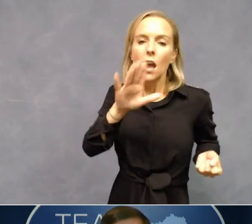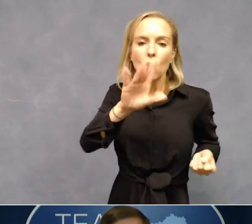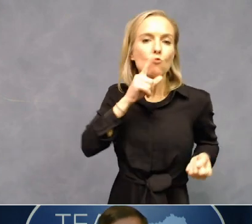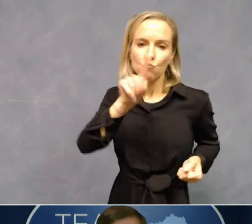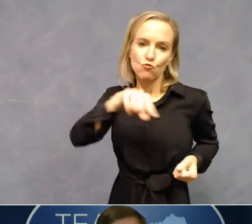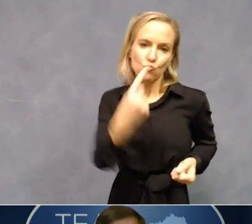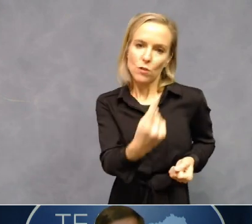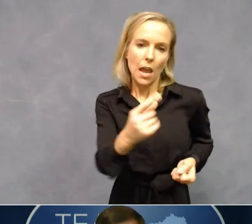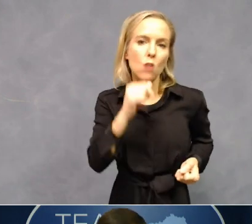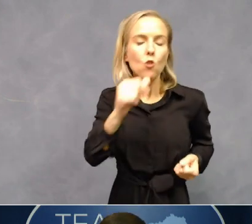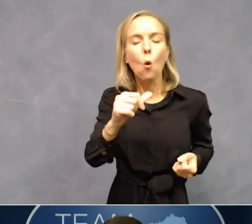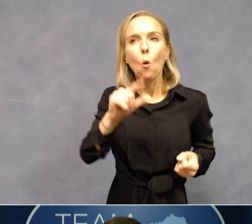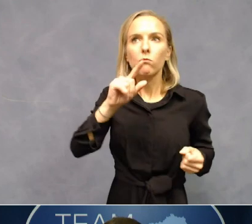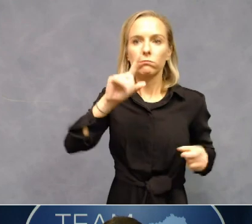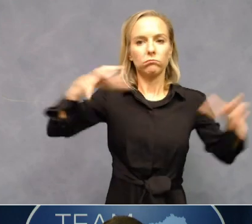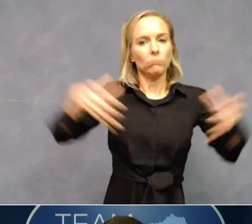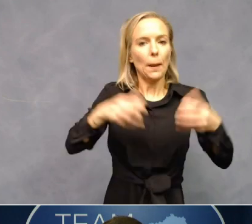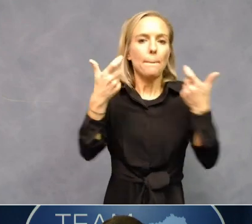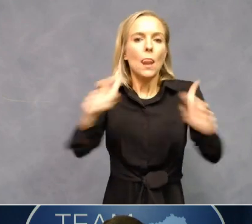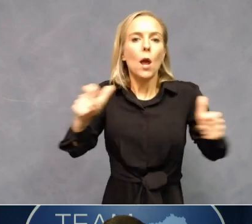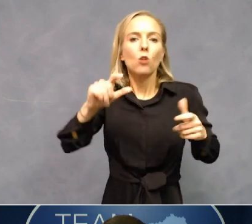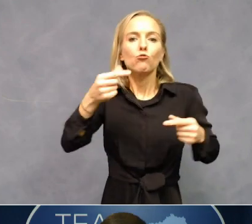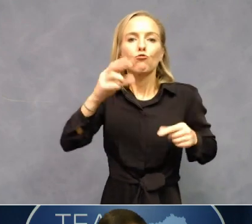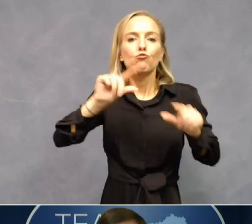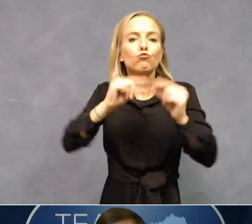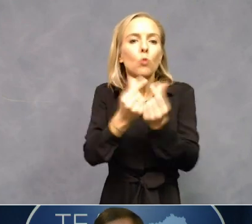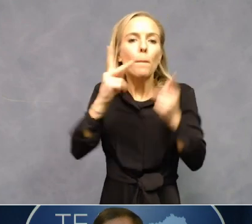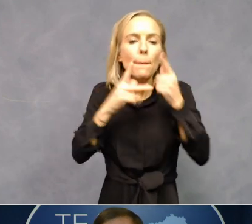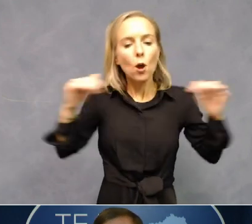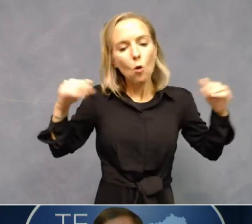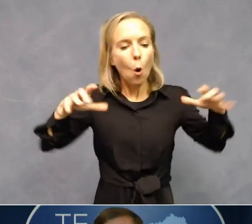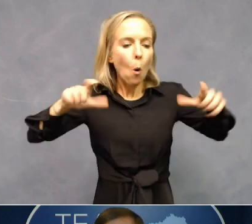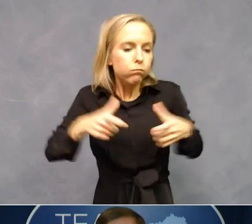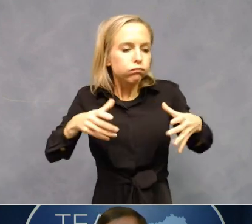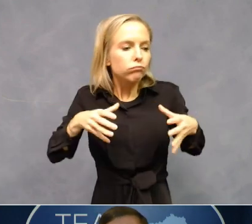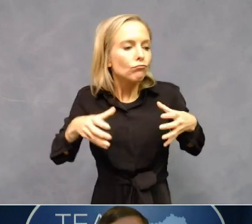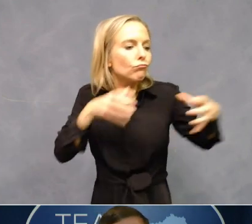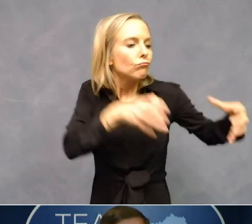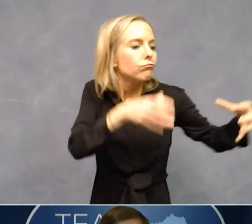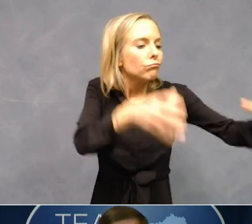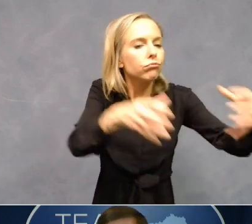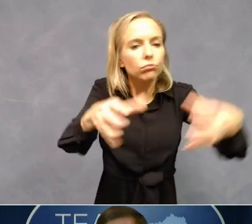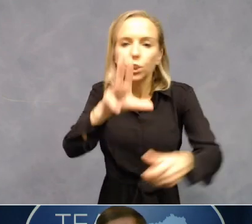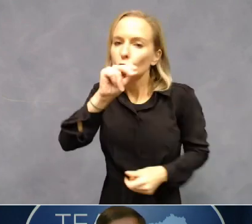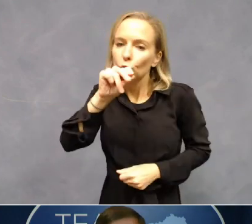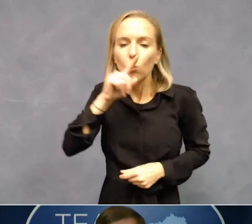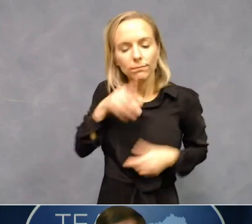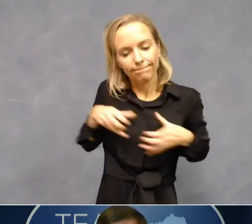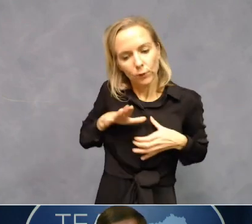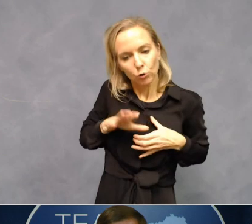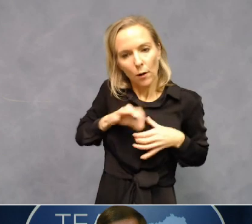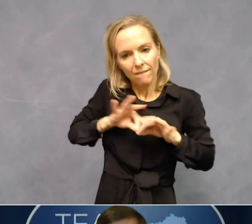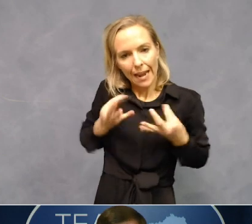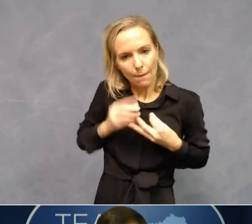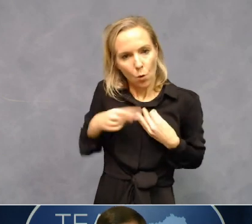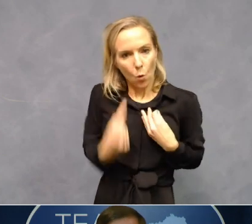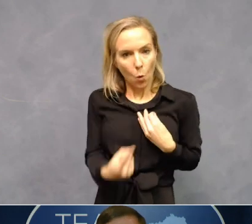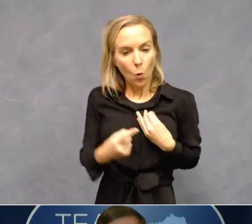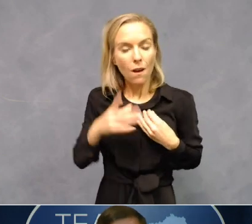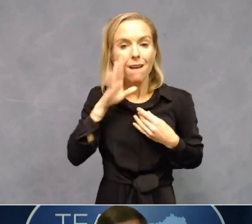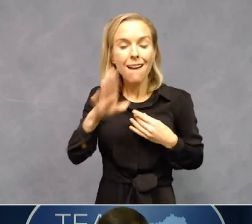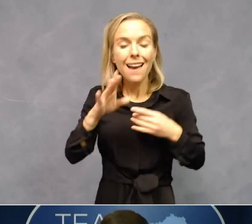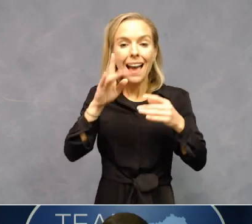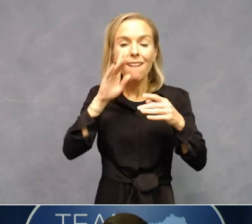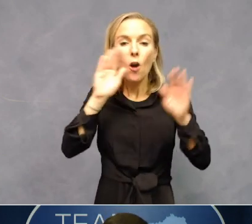groups because, again, that's how COVID spreads. Always wear a facial covering and your Halloween mask doesn't count. Wear